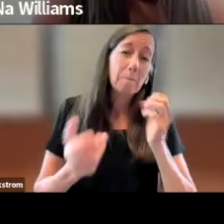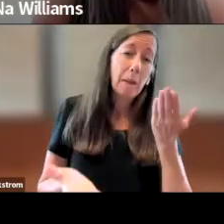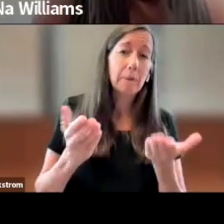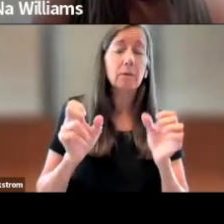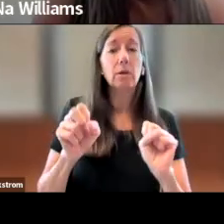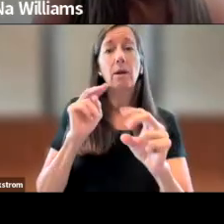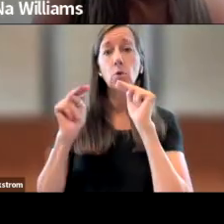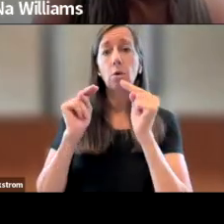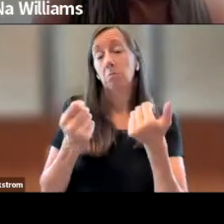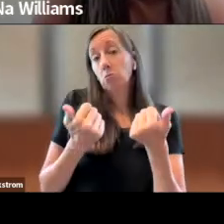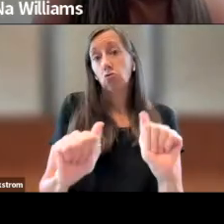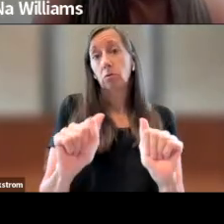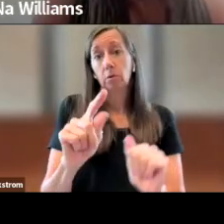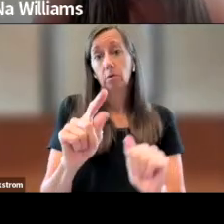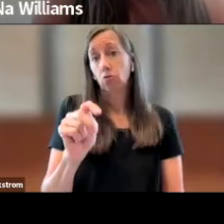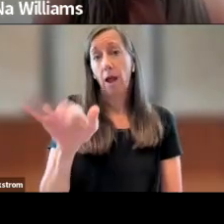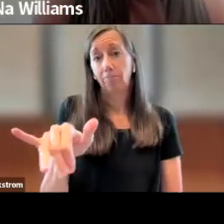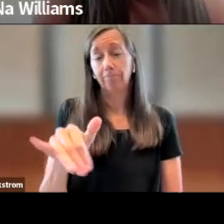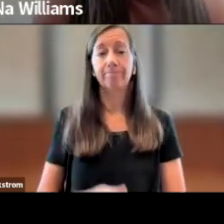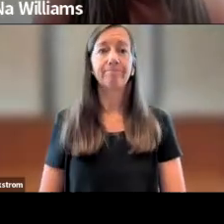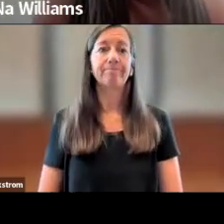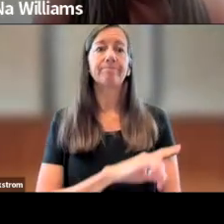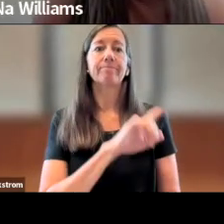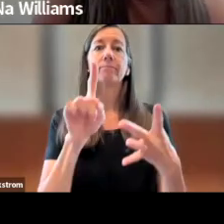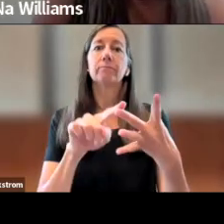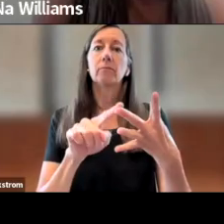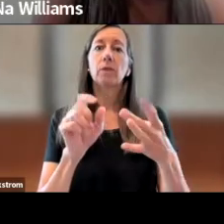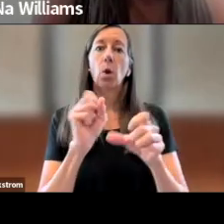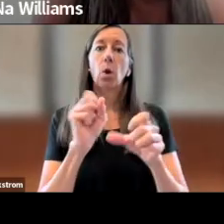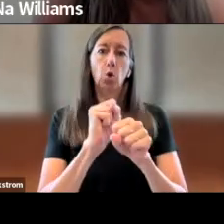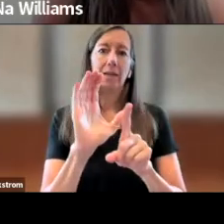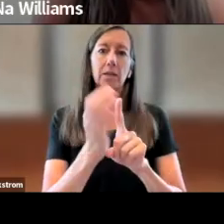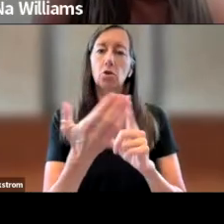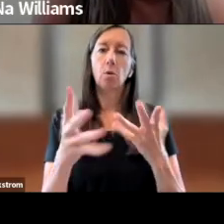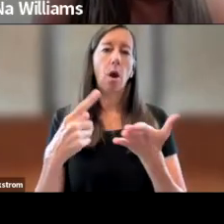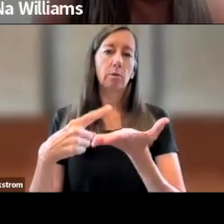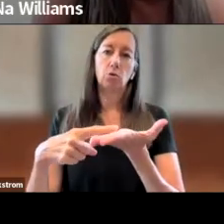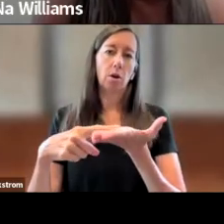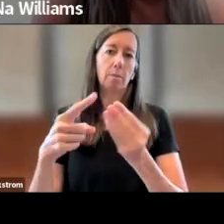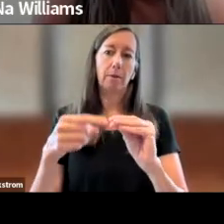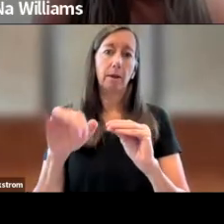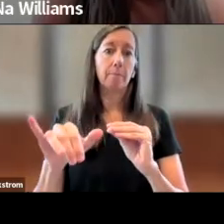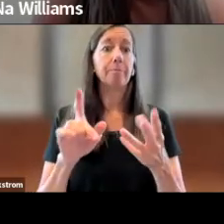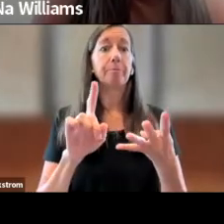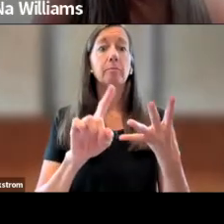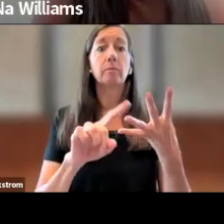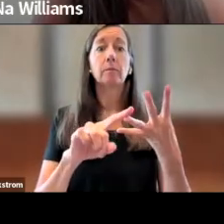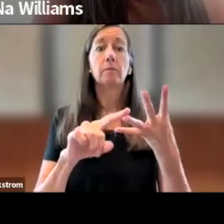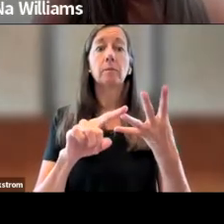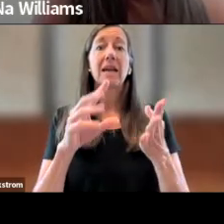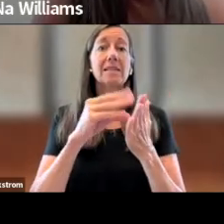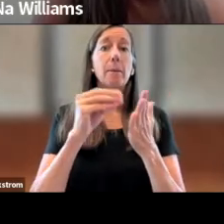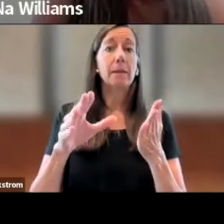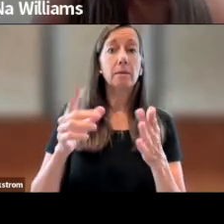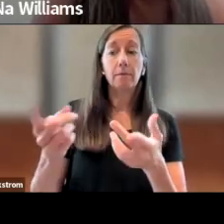Working conditions, we spoke about that. Expense reimbursement. So some productions may reimburse for expenses, some